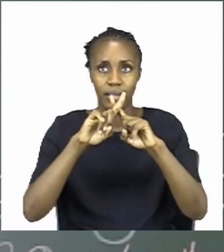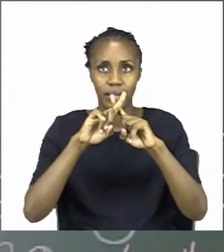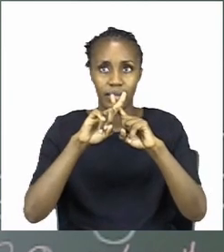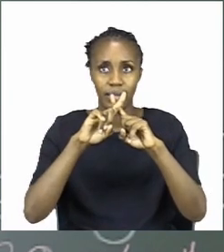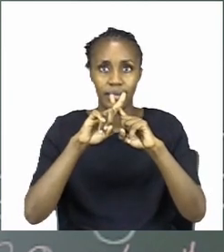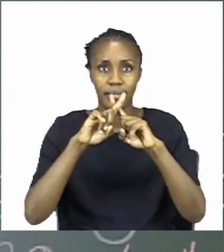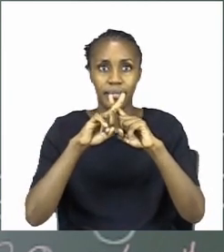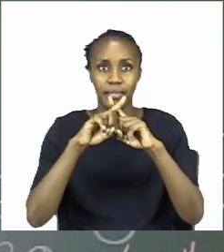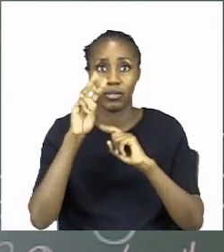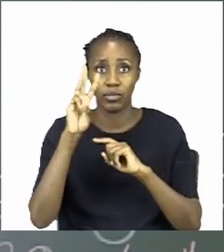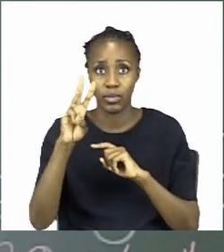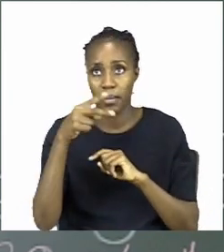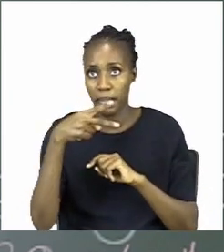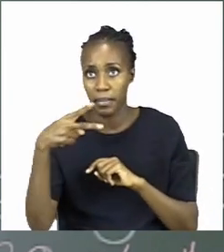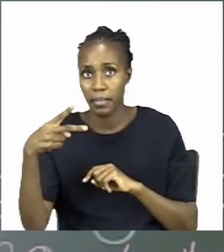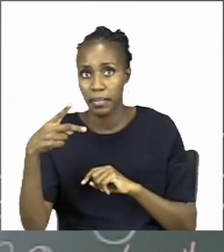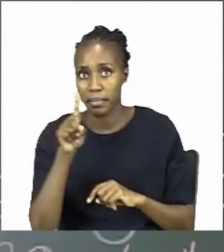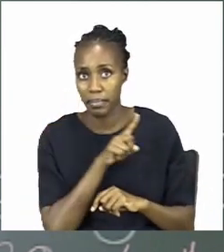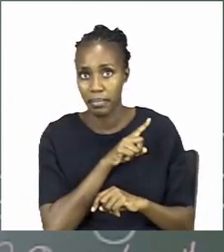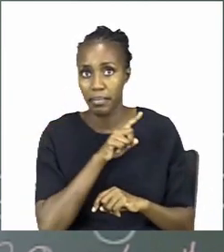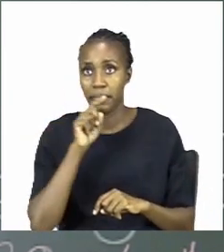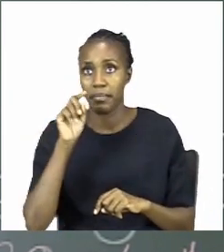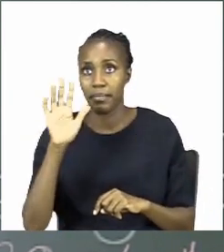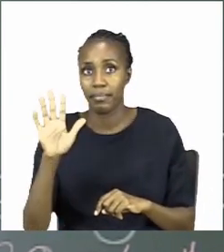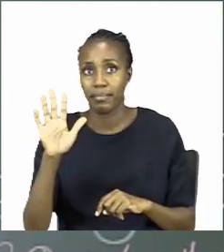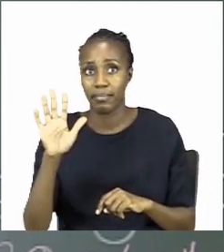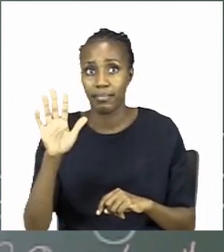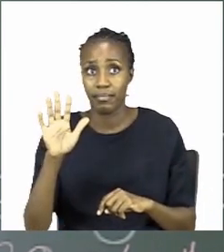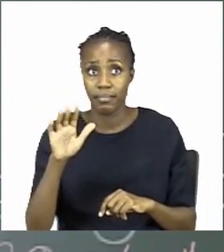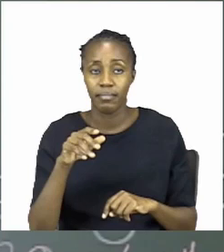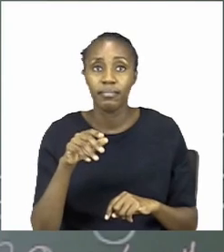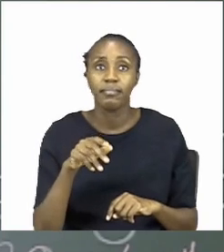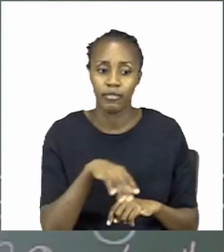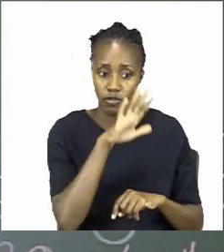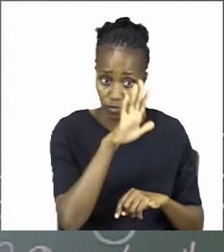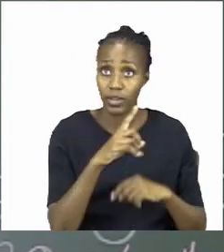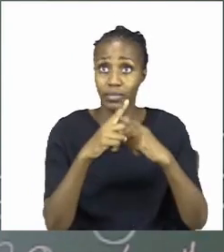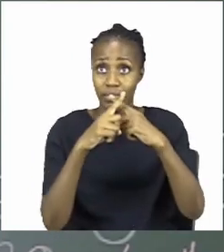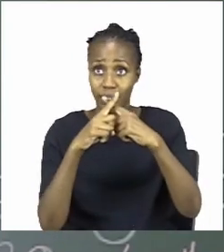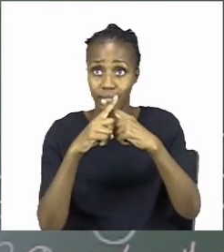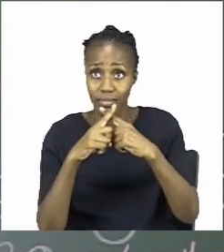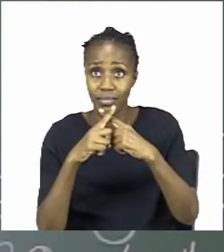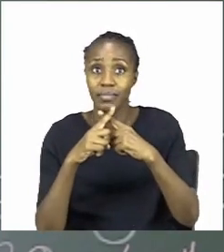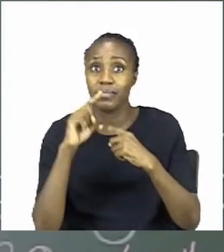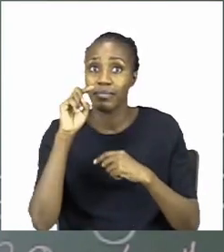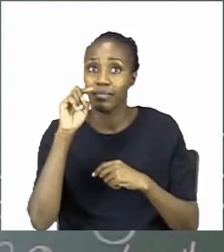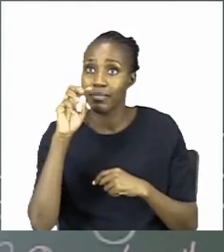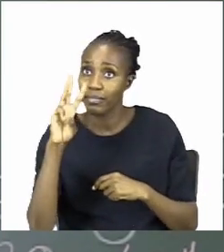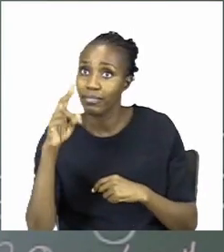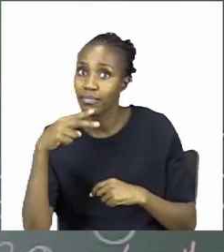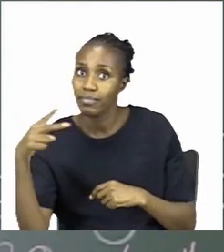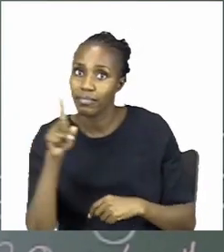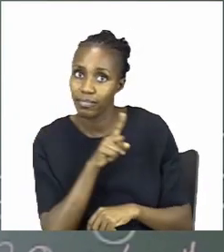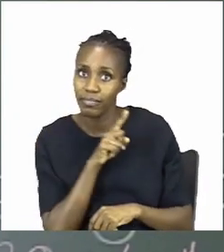groups times 3 stars per group, and that is equal to